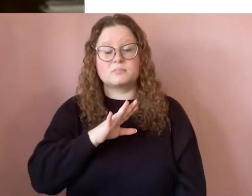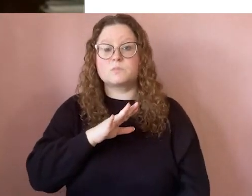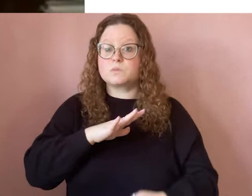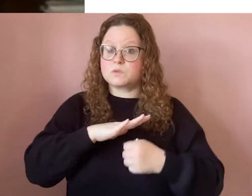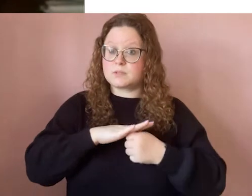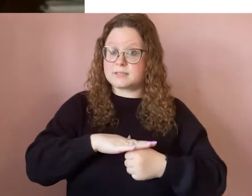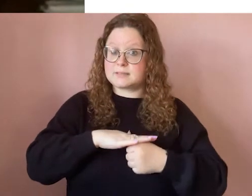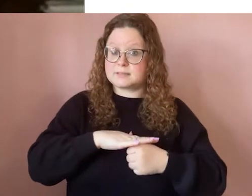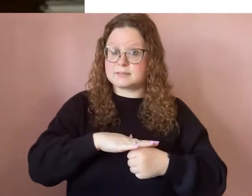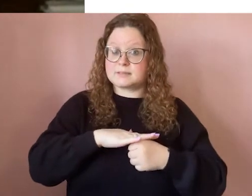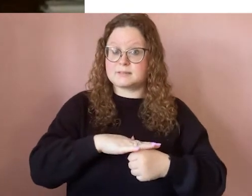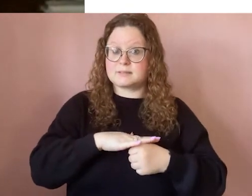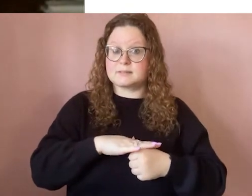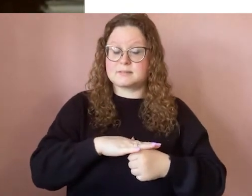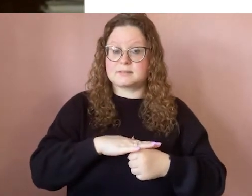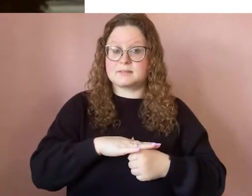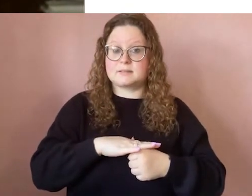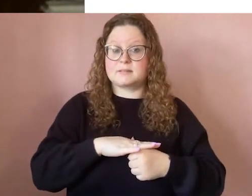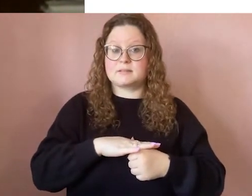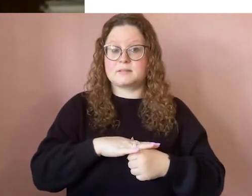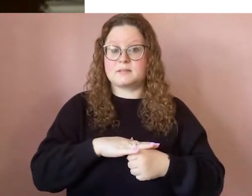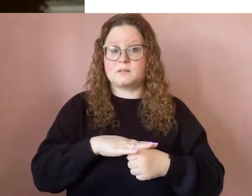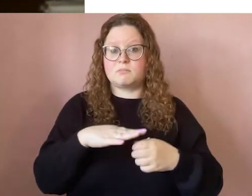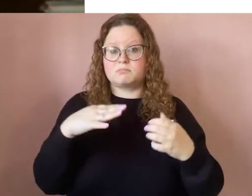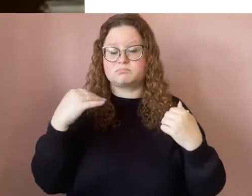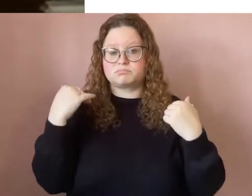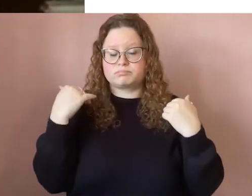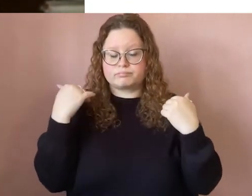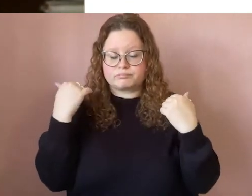Stress is overwhelmingly